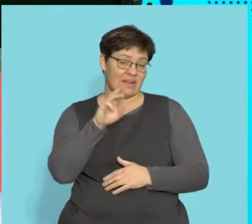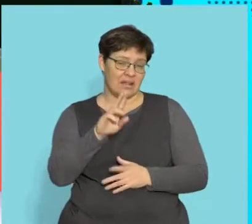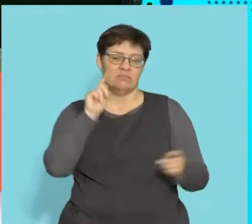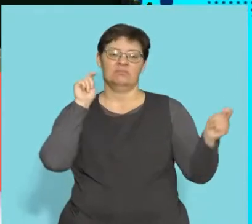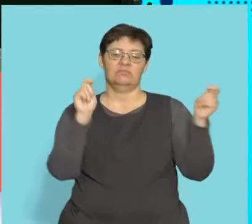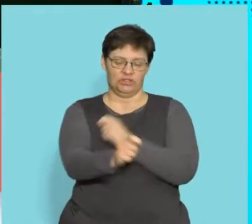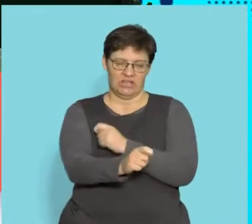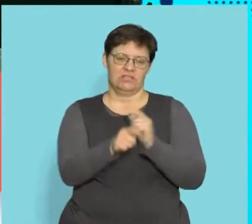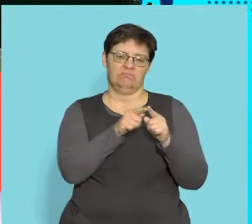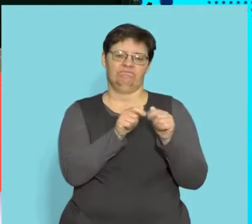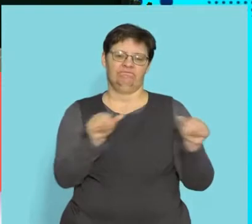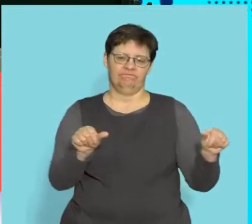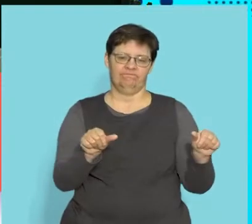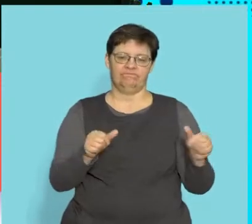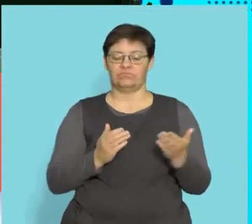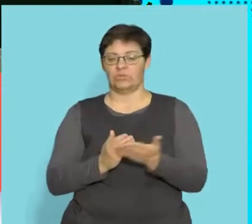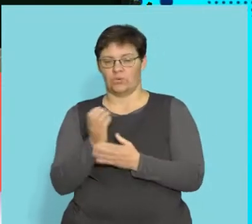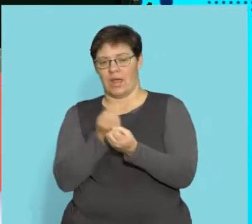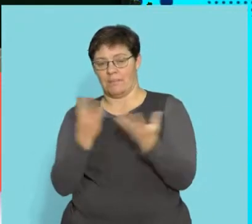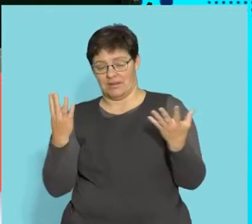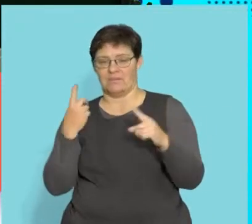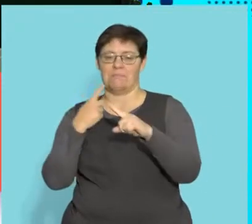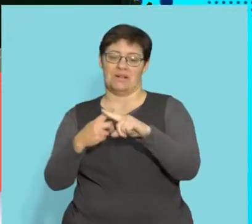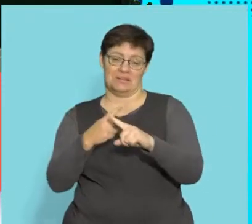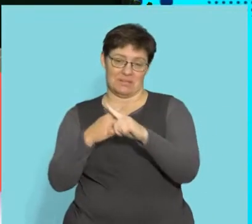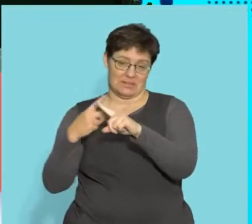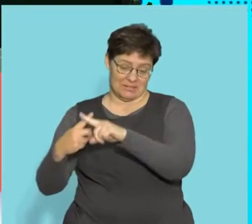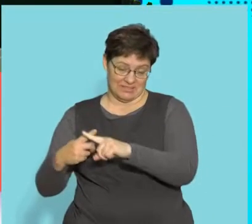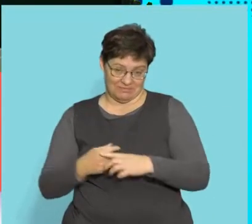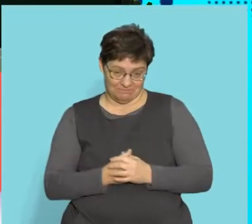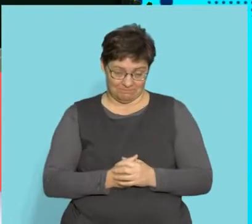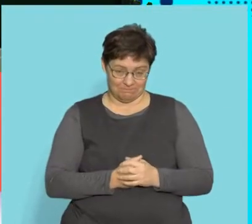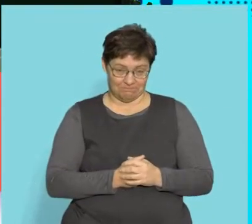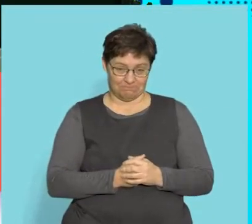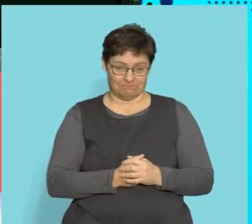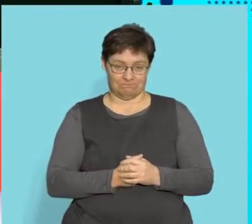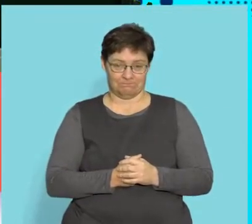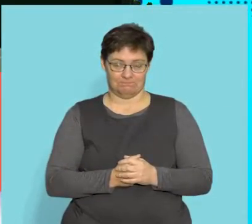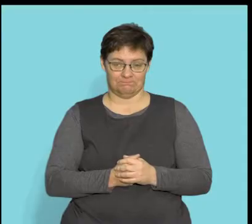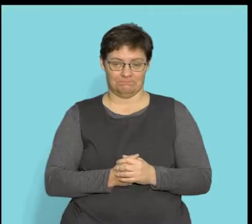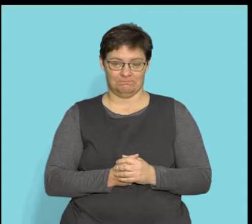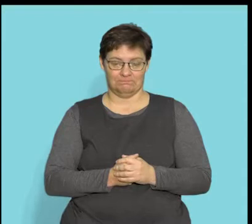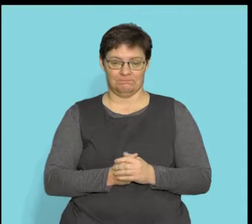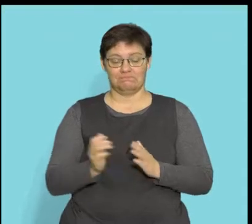the dimensions of a shape through multiplication. Let's look at the next slide.